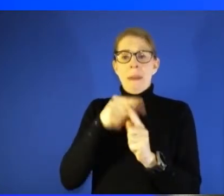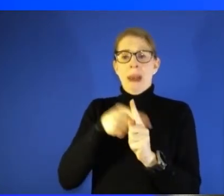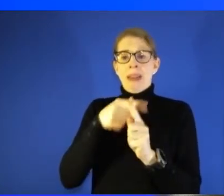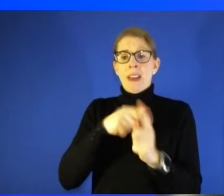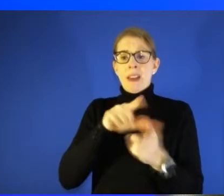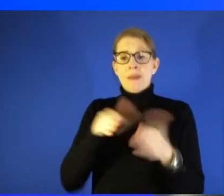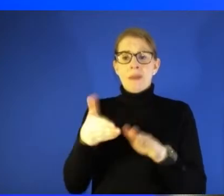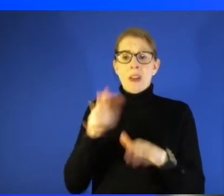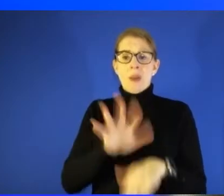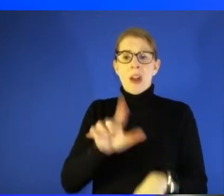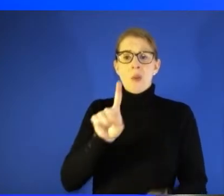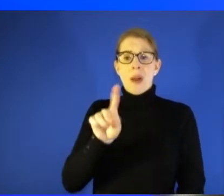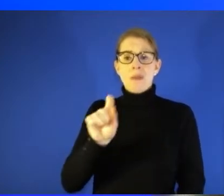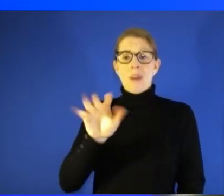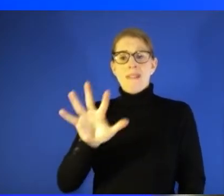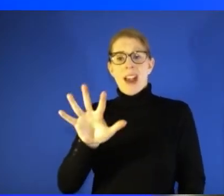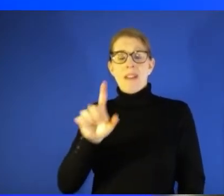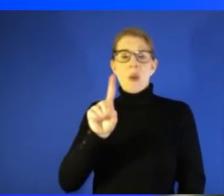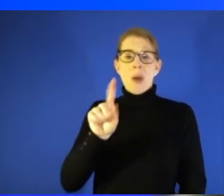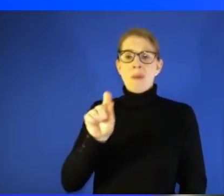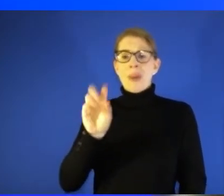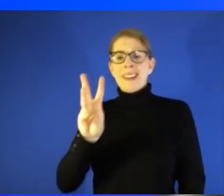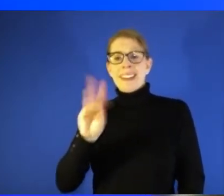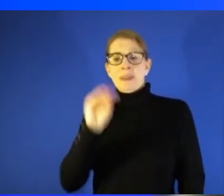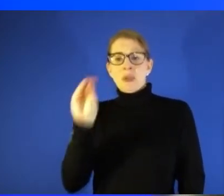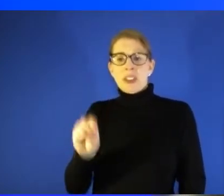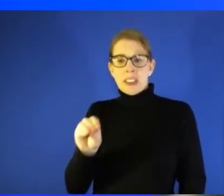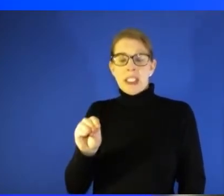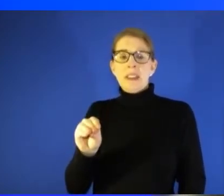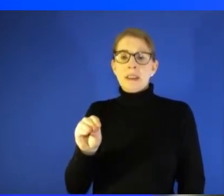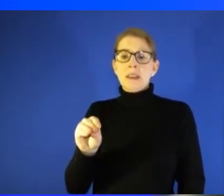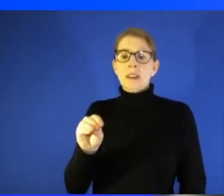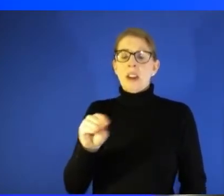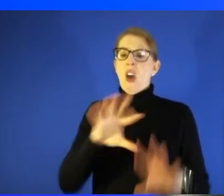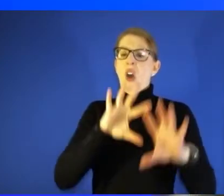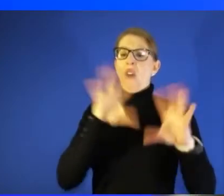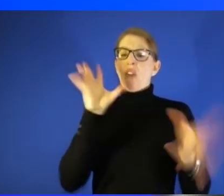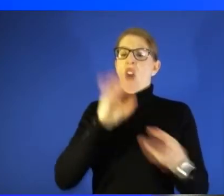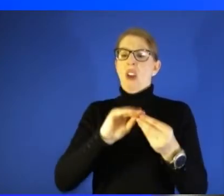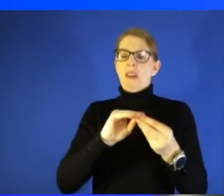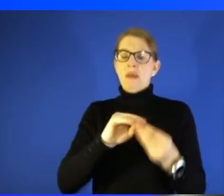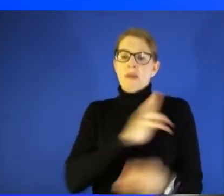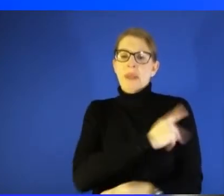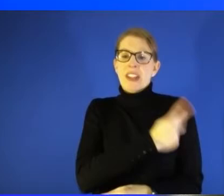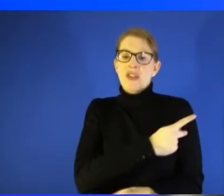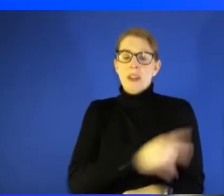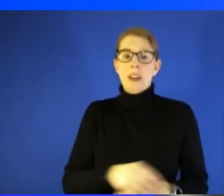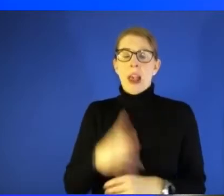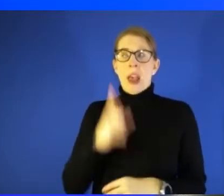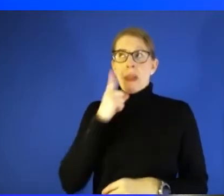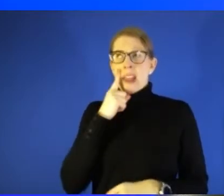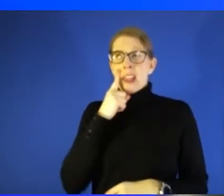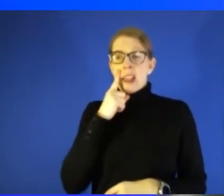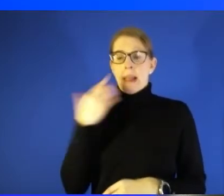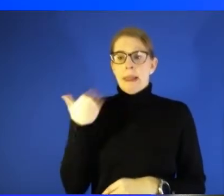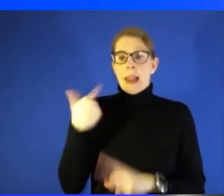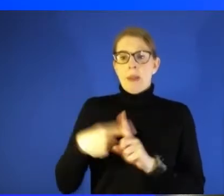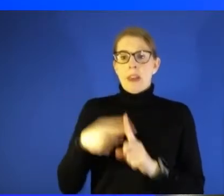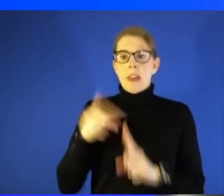around 1.5, 1.6% of the patients. And I think last month we were around